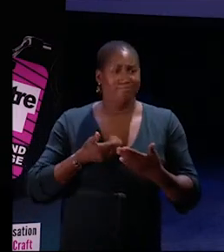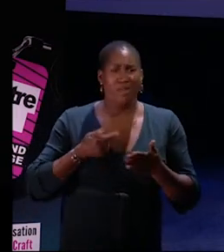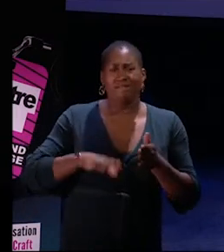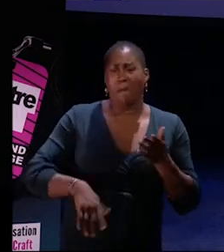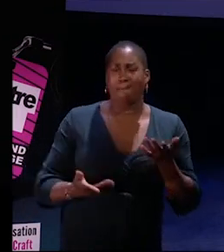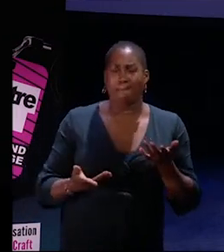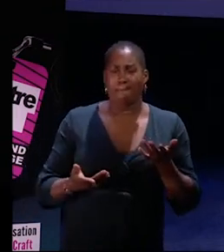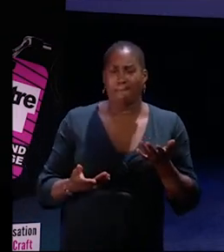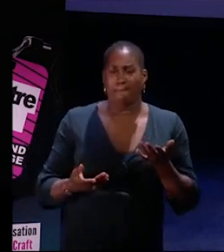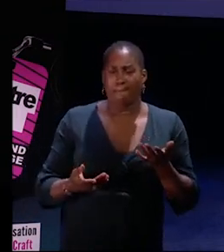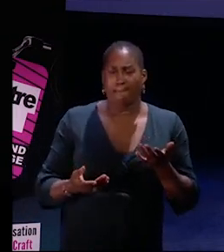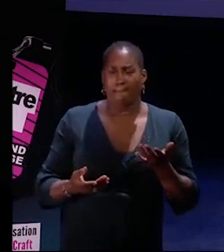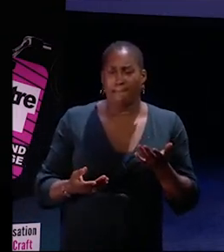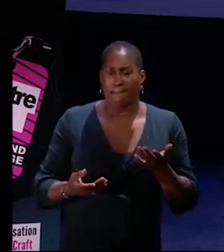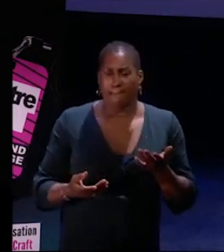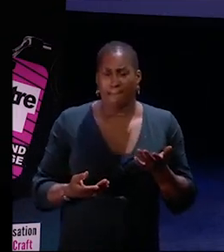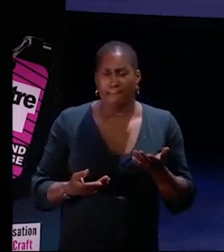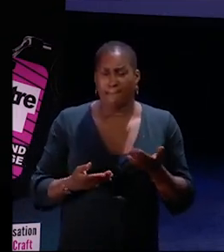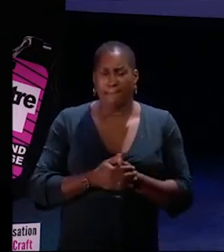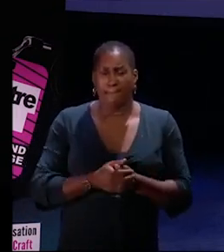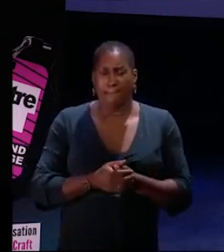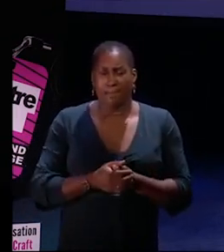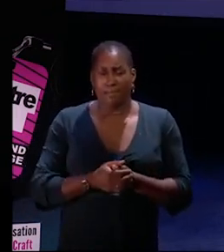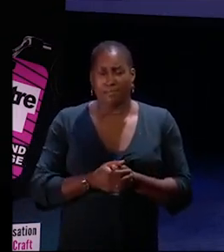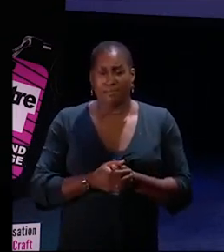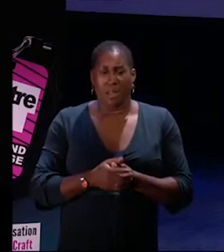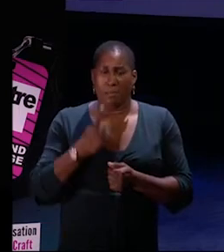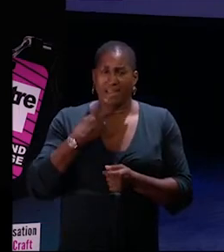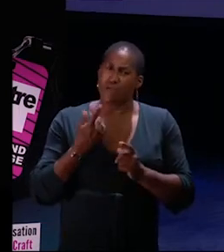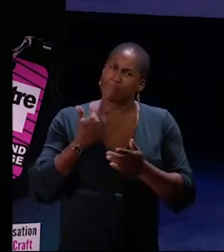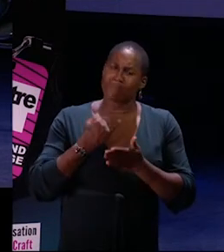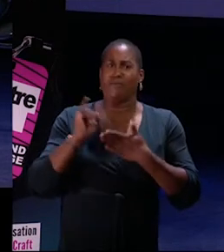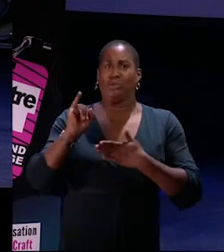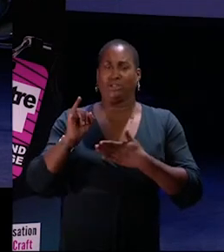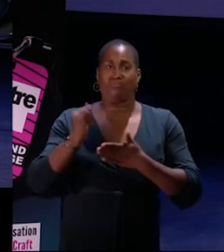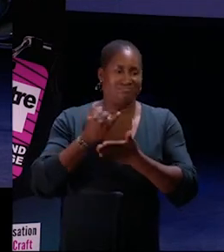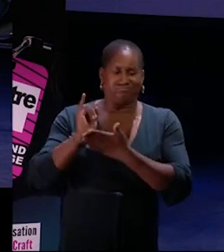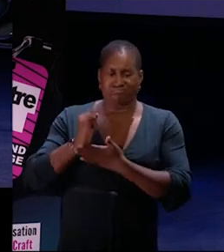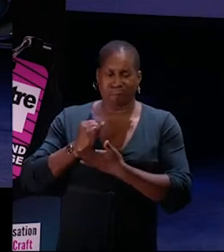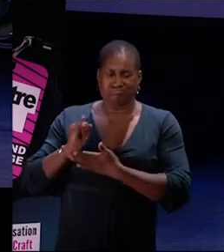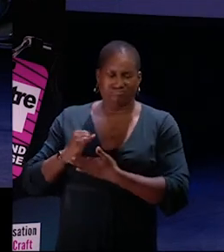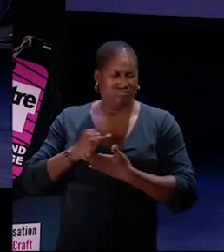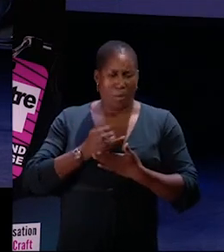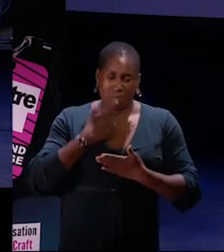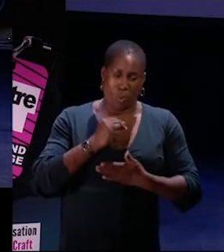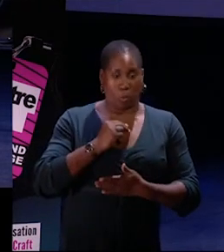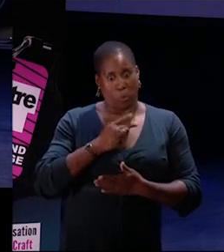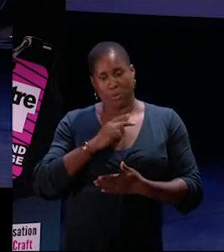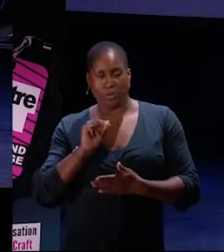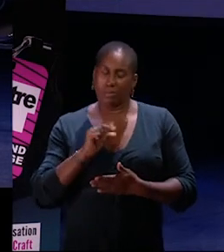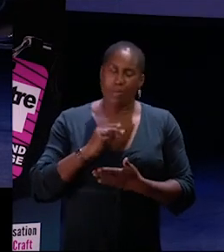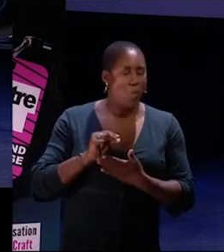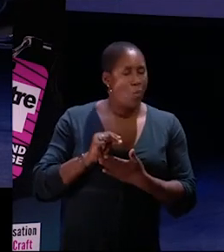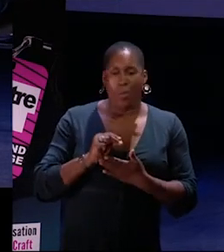for you. There is a place for you, and you might get knocked back, or been told no, but there's always